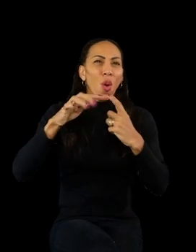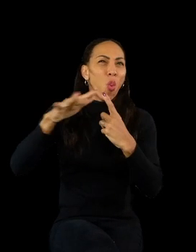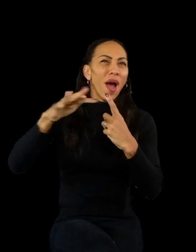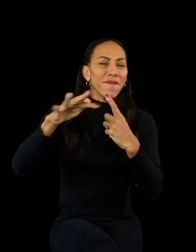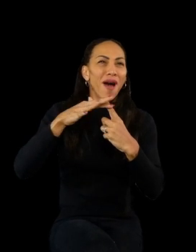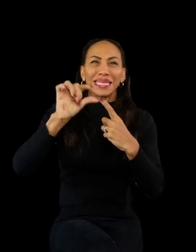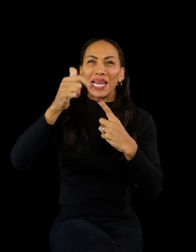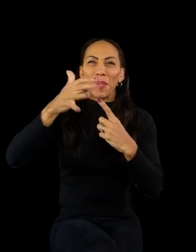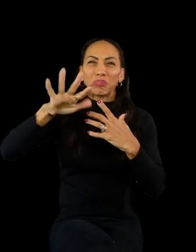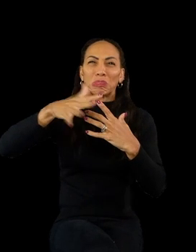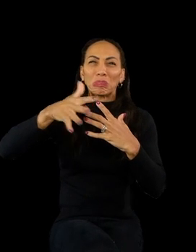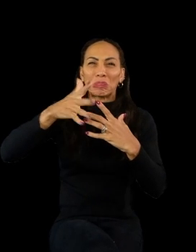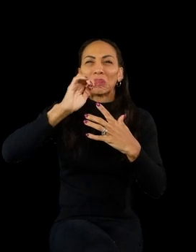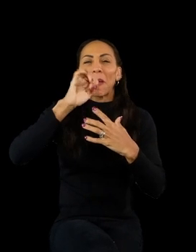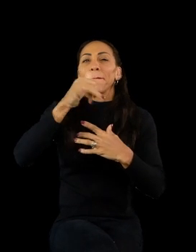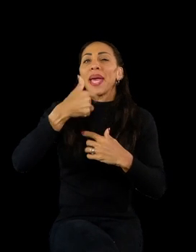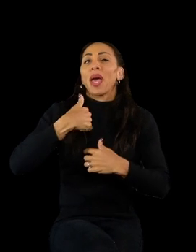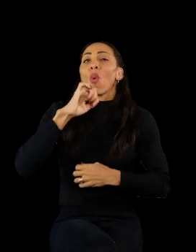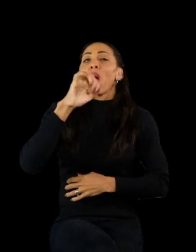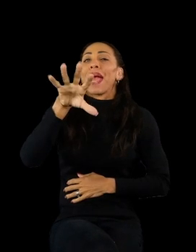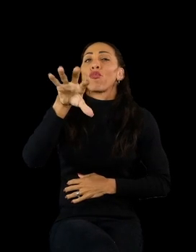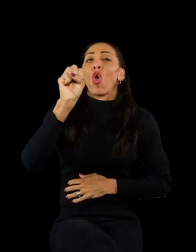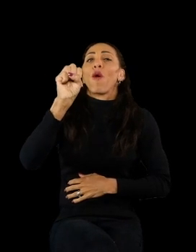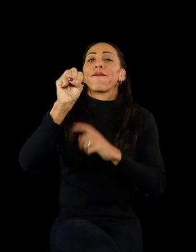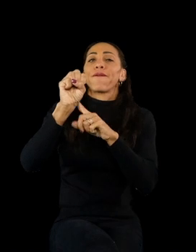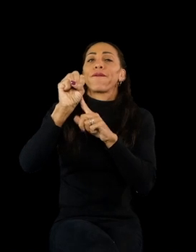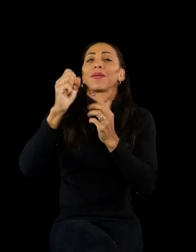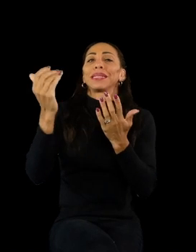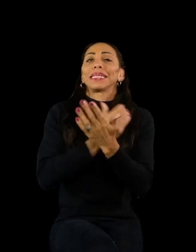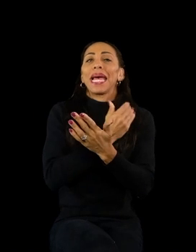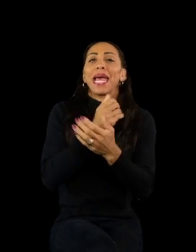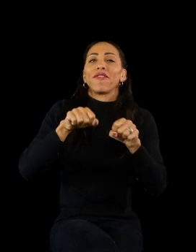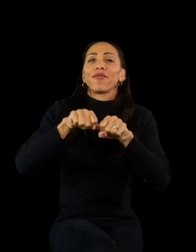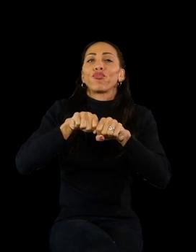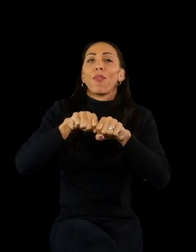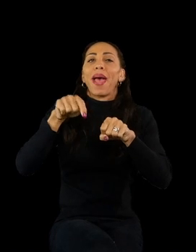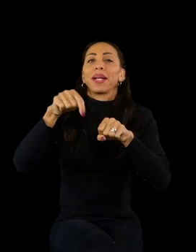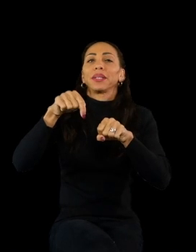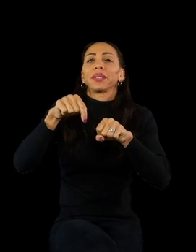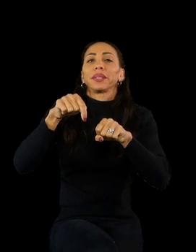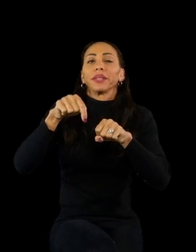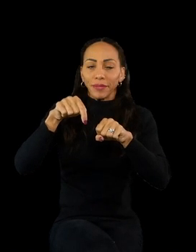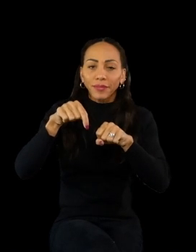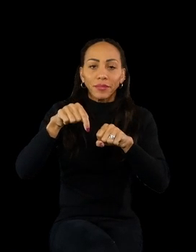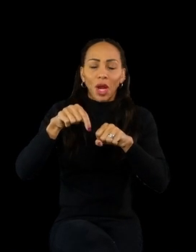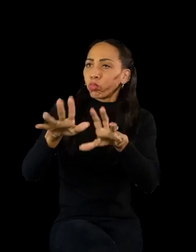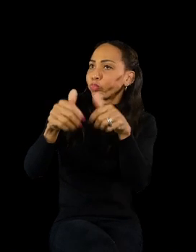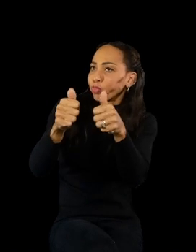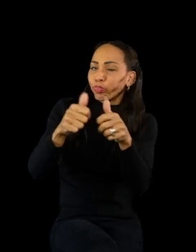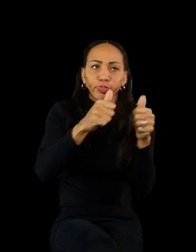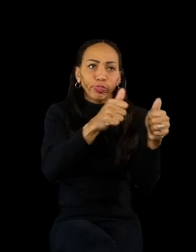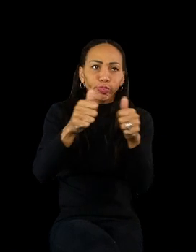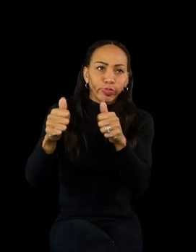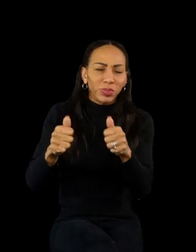is a little sticky, so I might turn my camera off for a bit while we're not being used in a room. No problem at